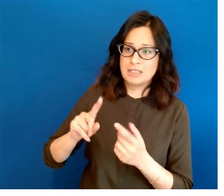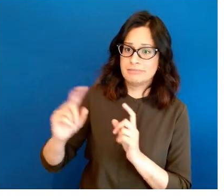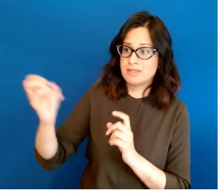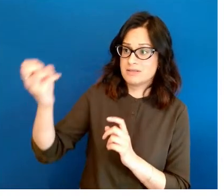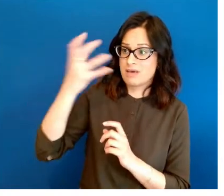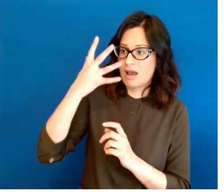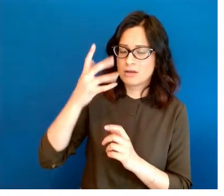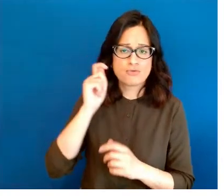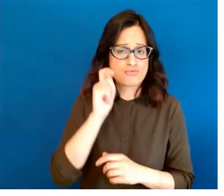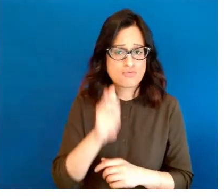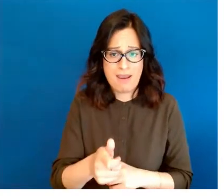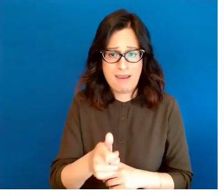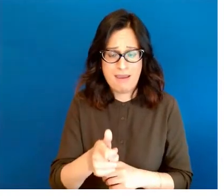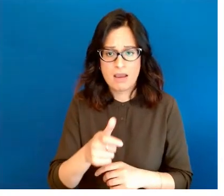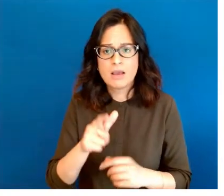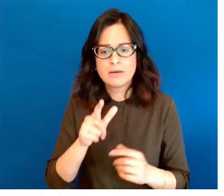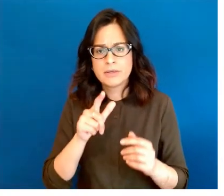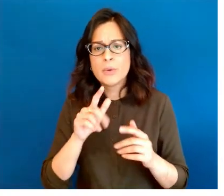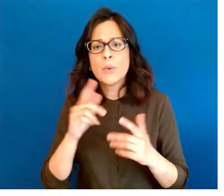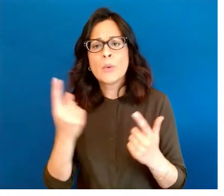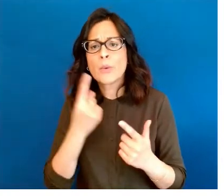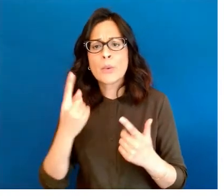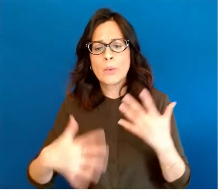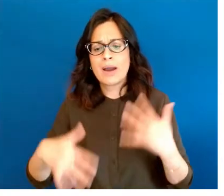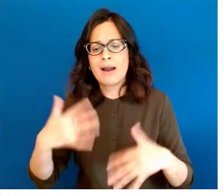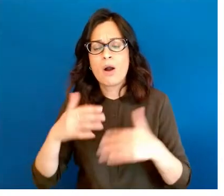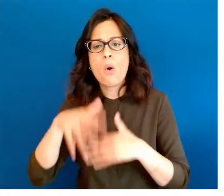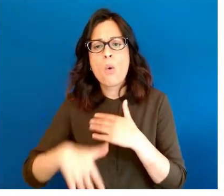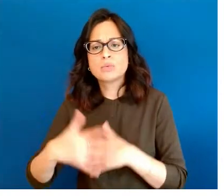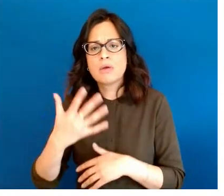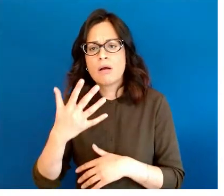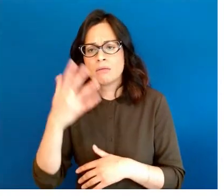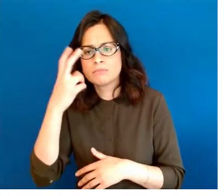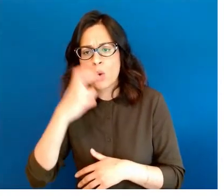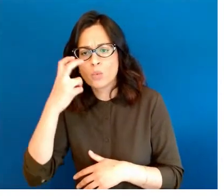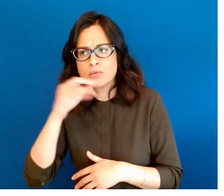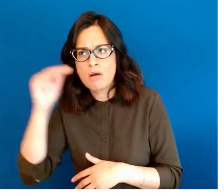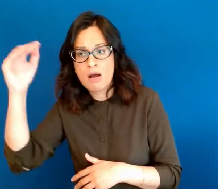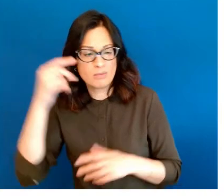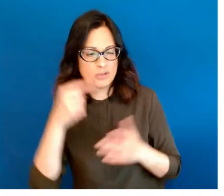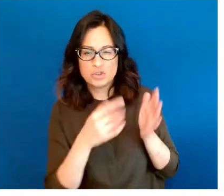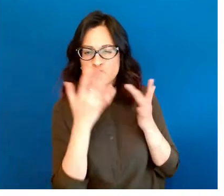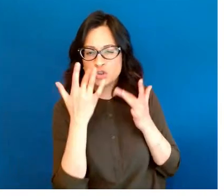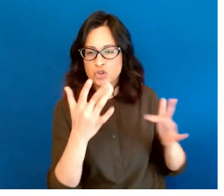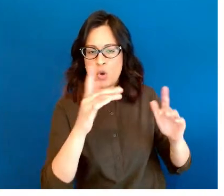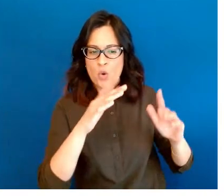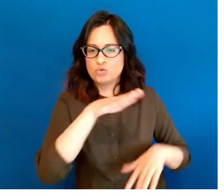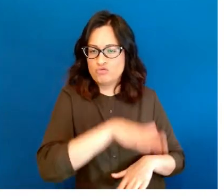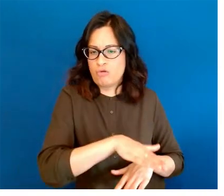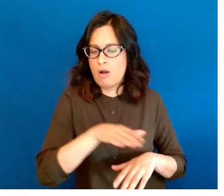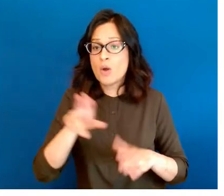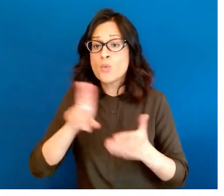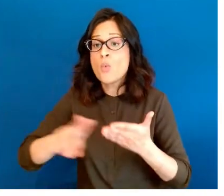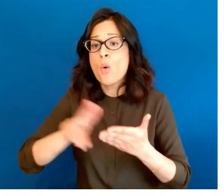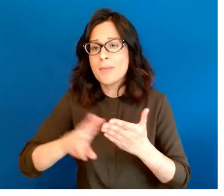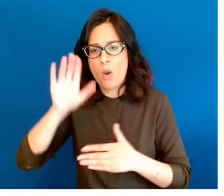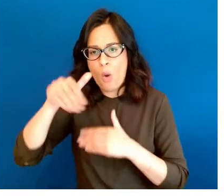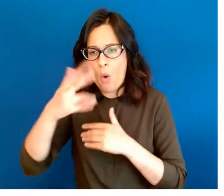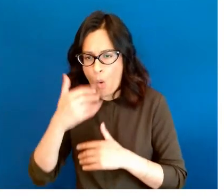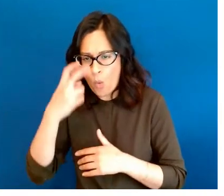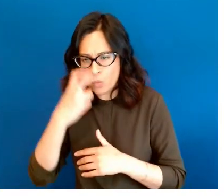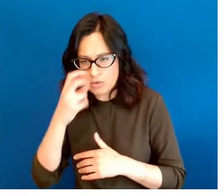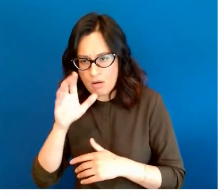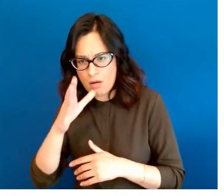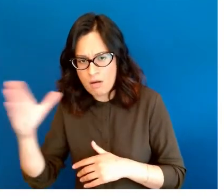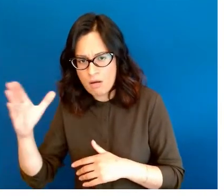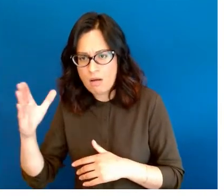in older individuals, although I've shown you it in a child. It tends to be much worse in the summer, although it